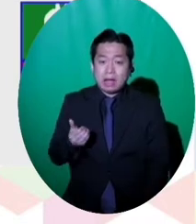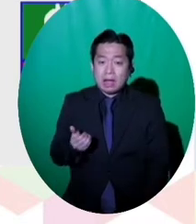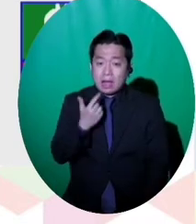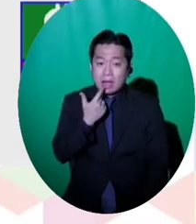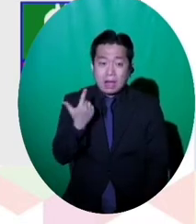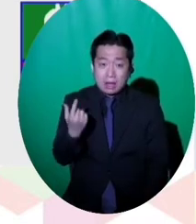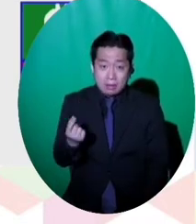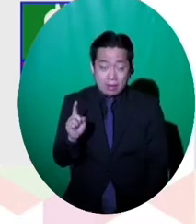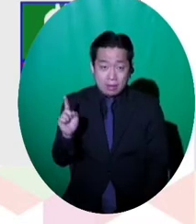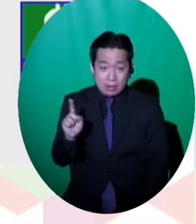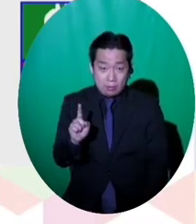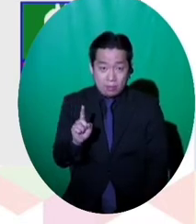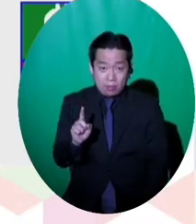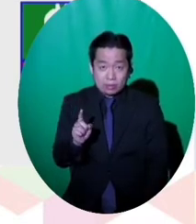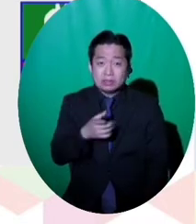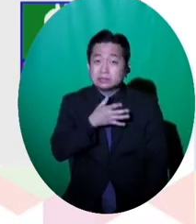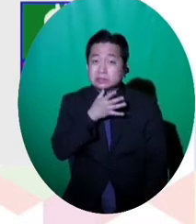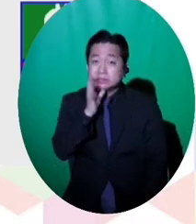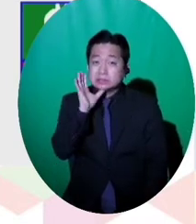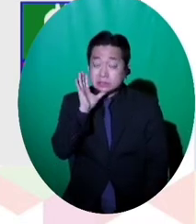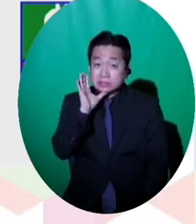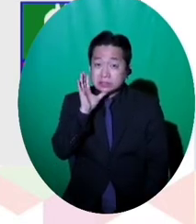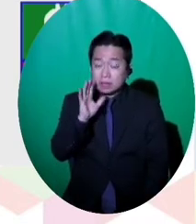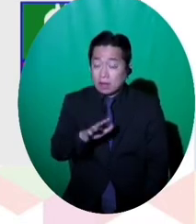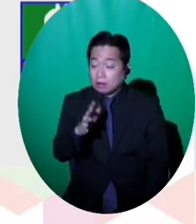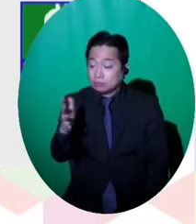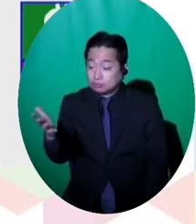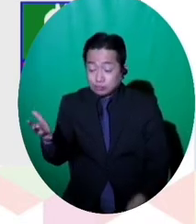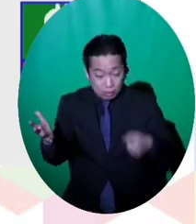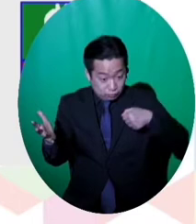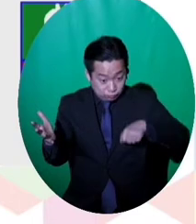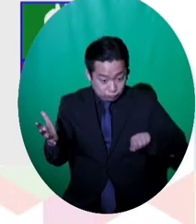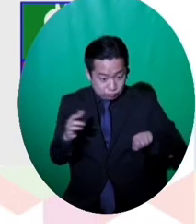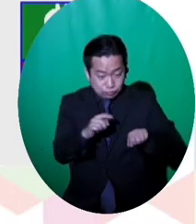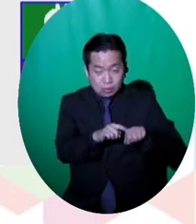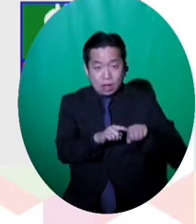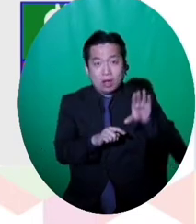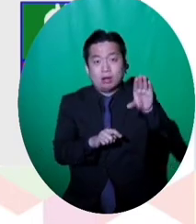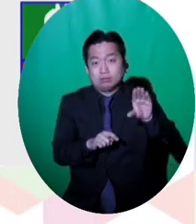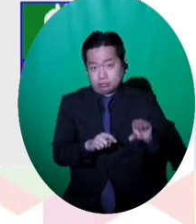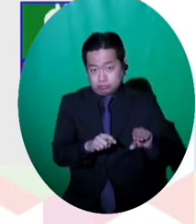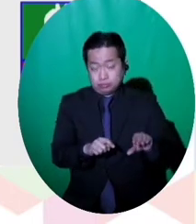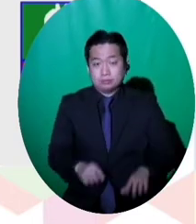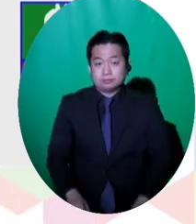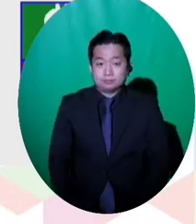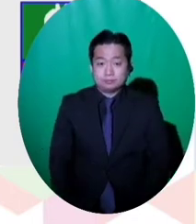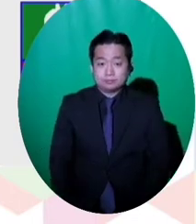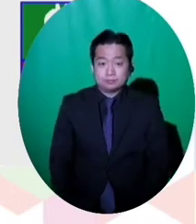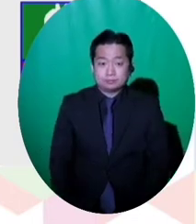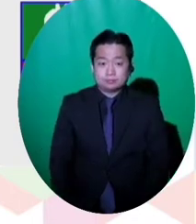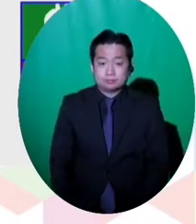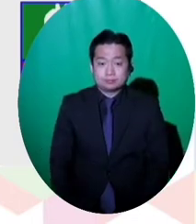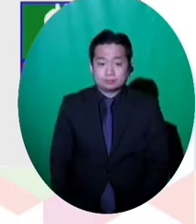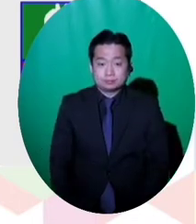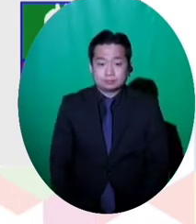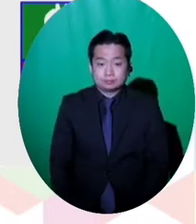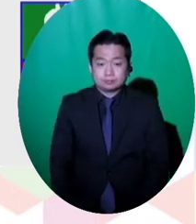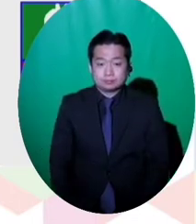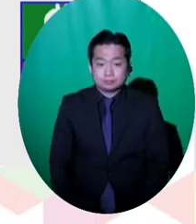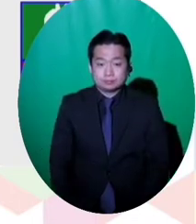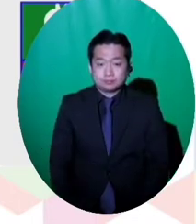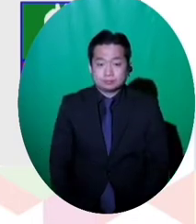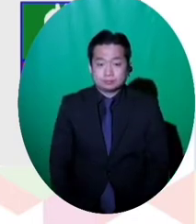in many countries, including Korea. And I think this transition to lower fertility rates has